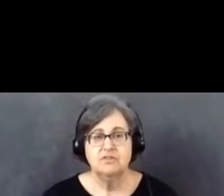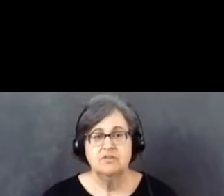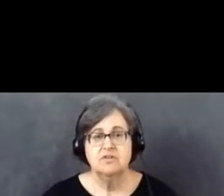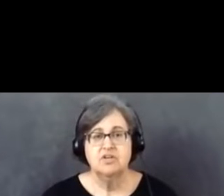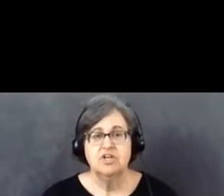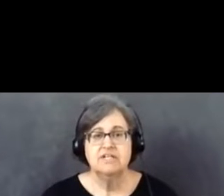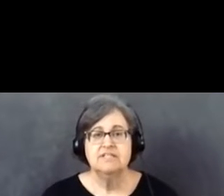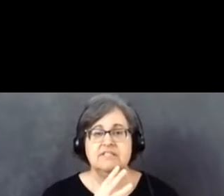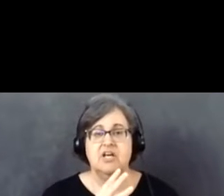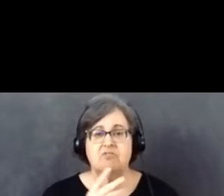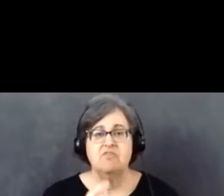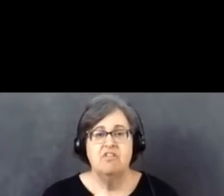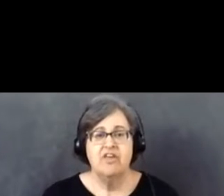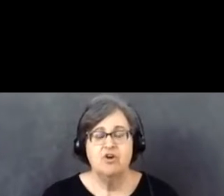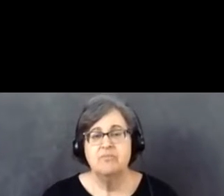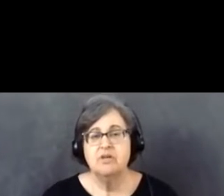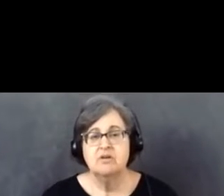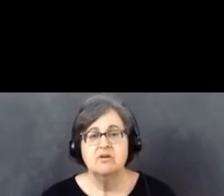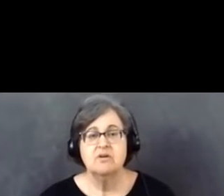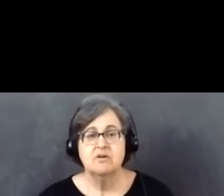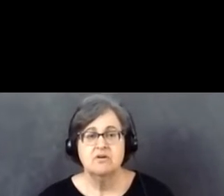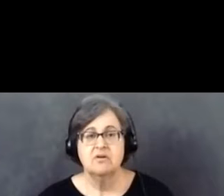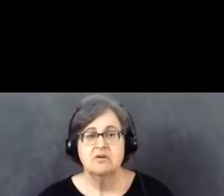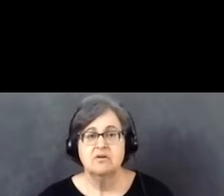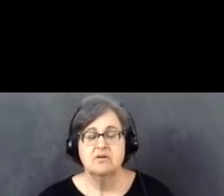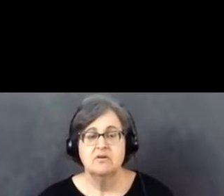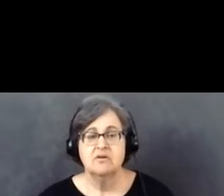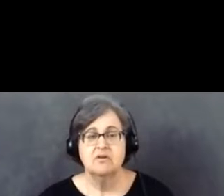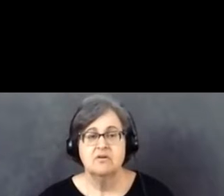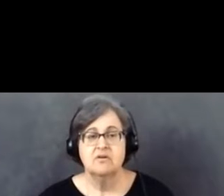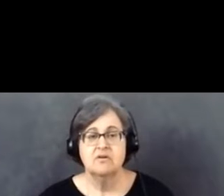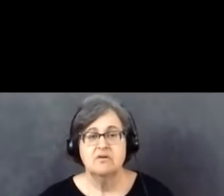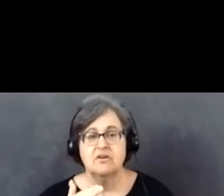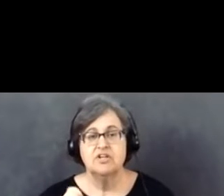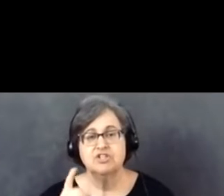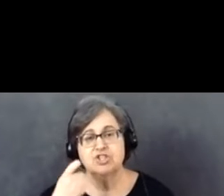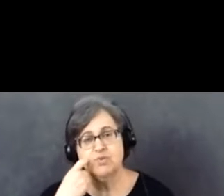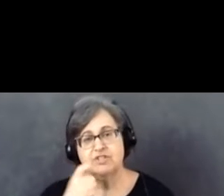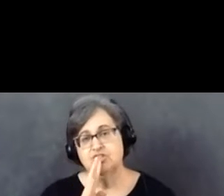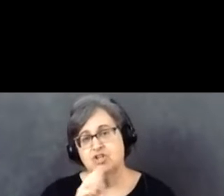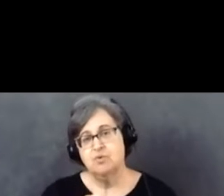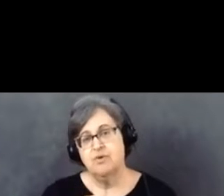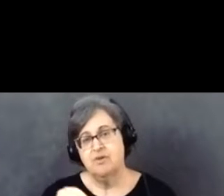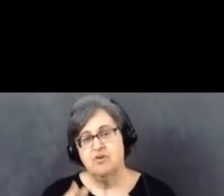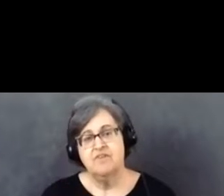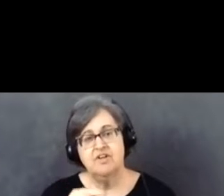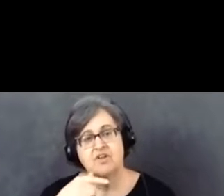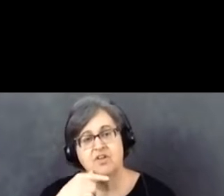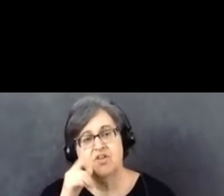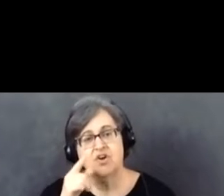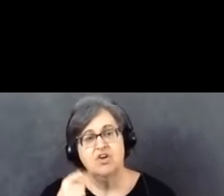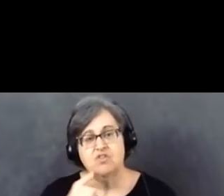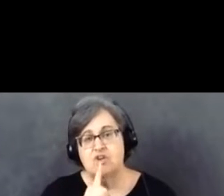teletherapy in regards to the mental health side of it. But I also think, Chad, I was just talking to a provider the other day, and they are a